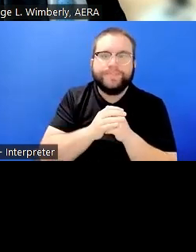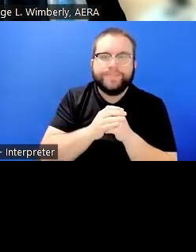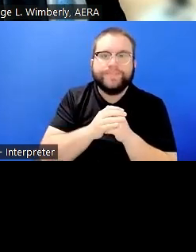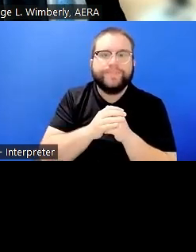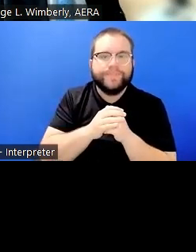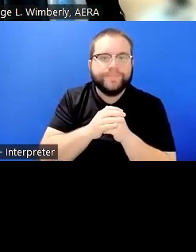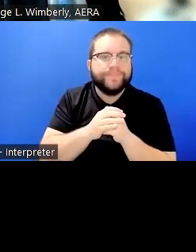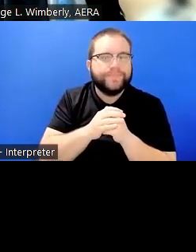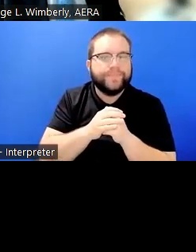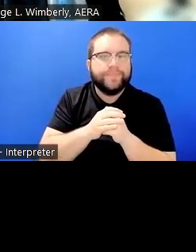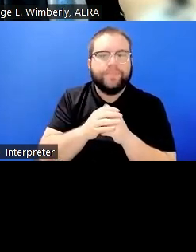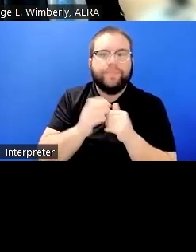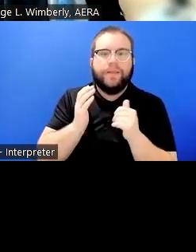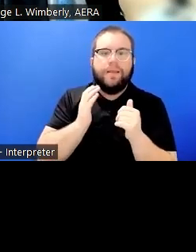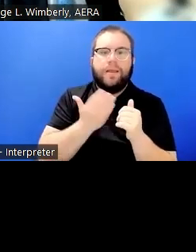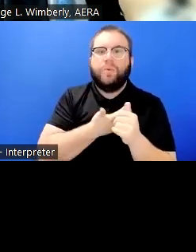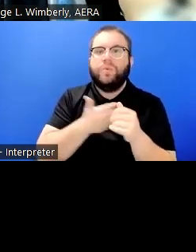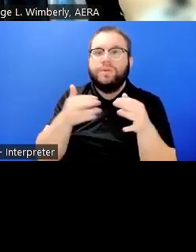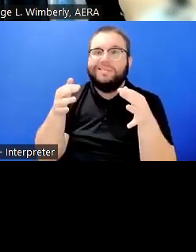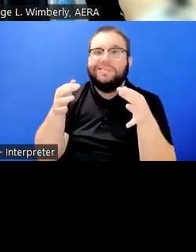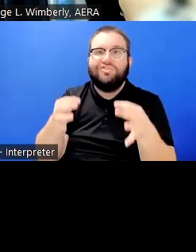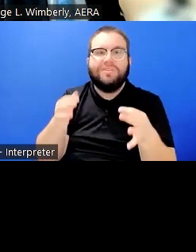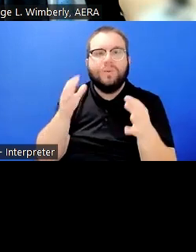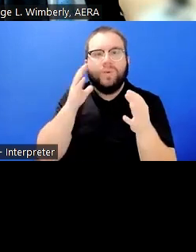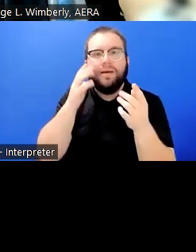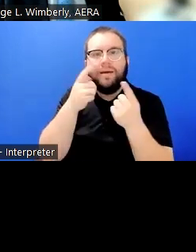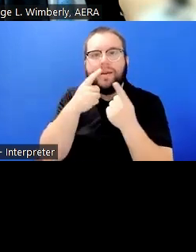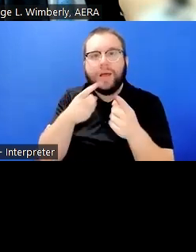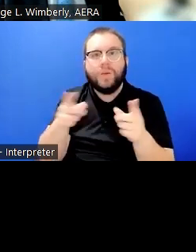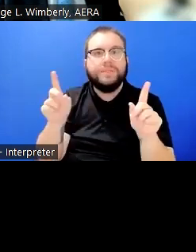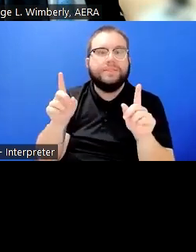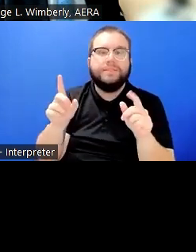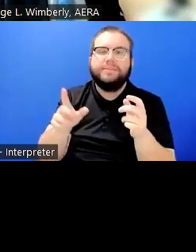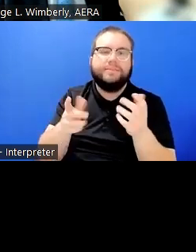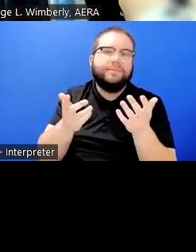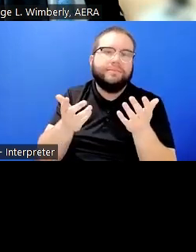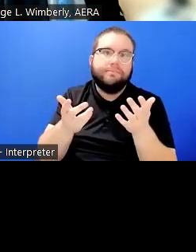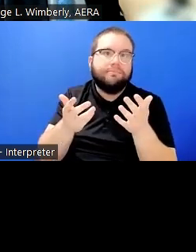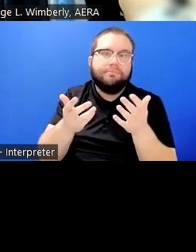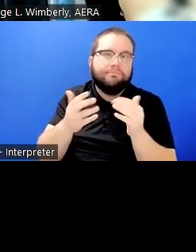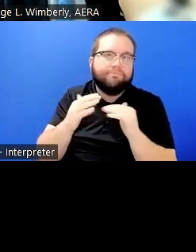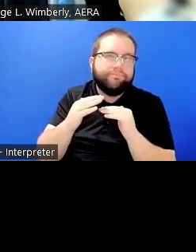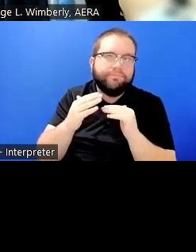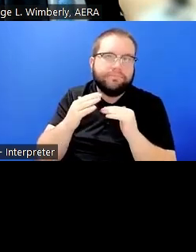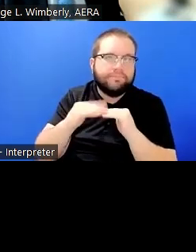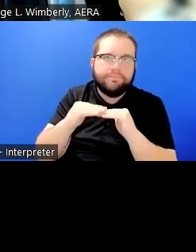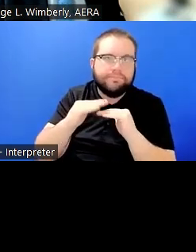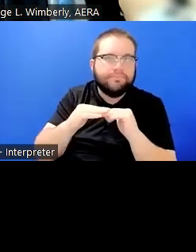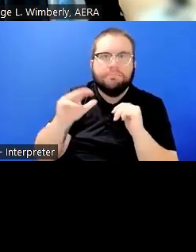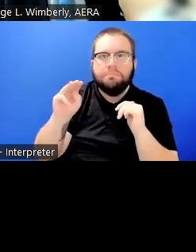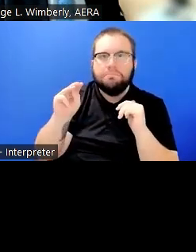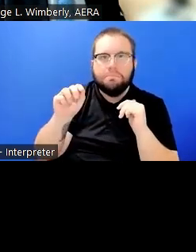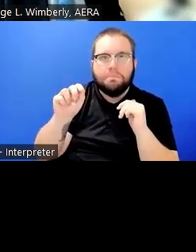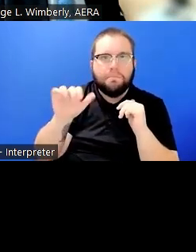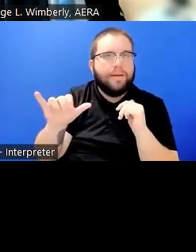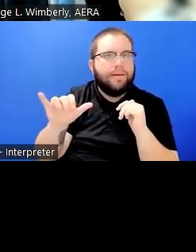and our decisions are announced at the latest is May